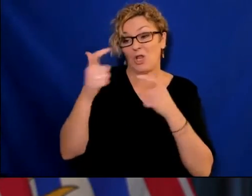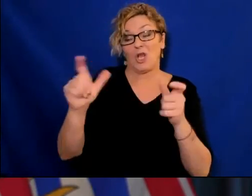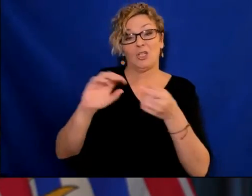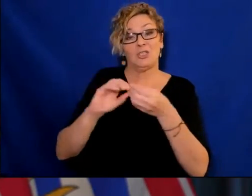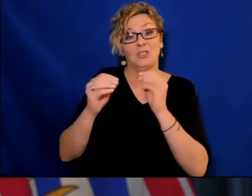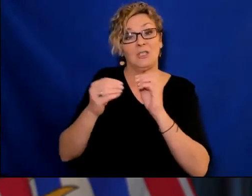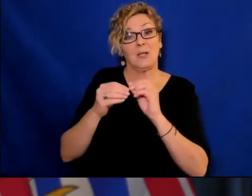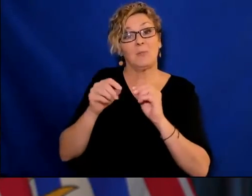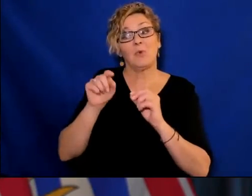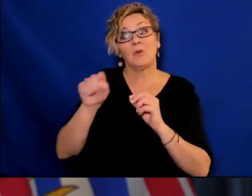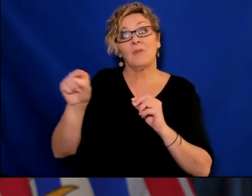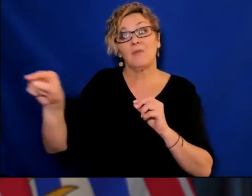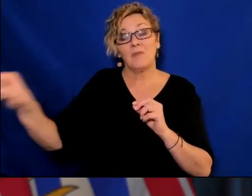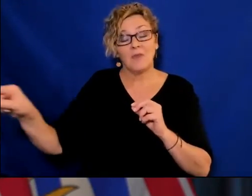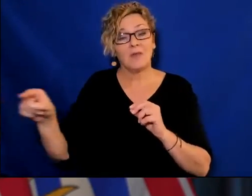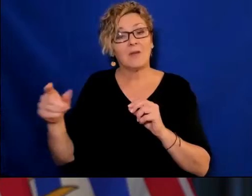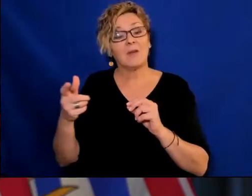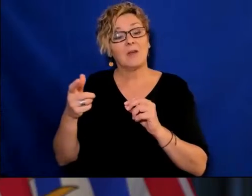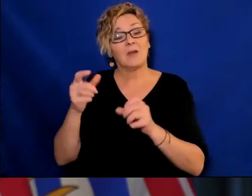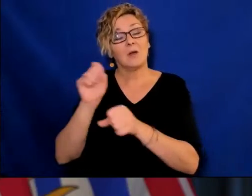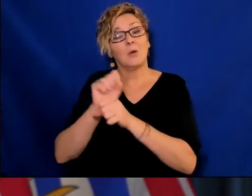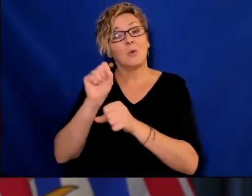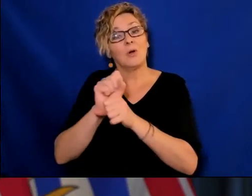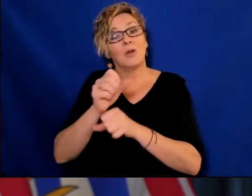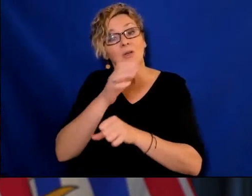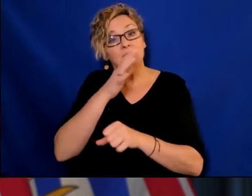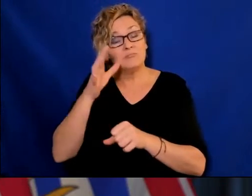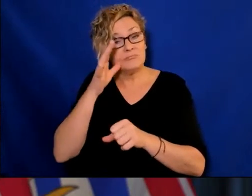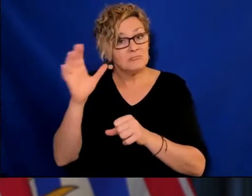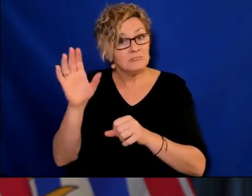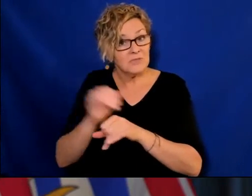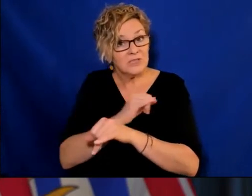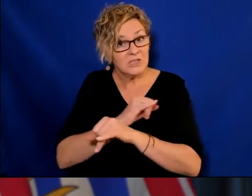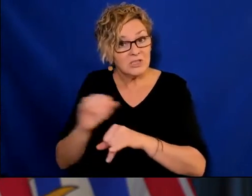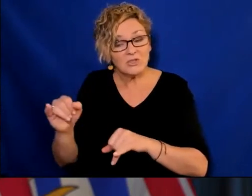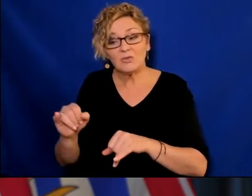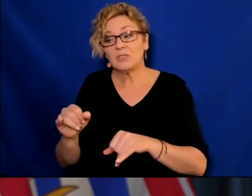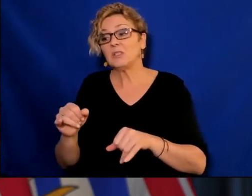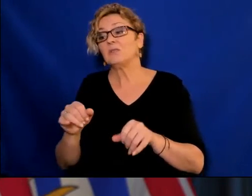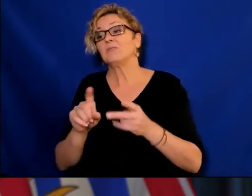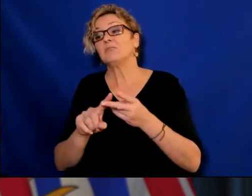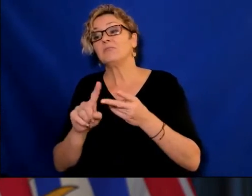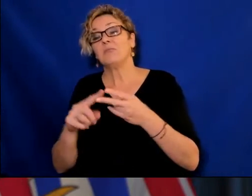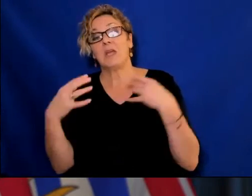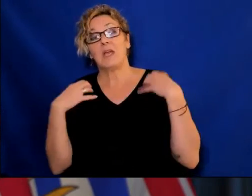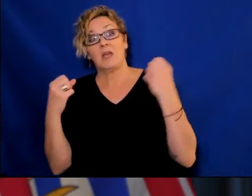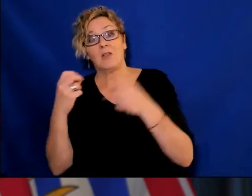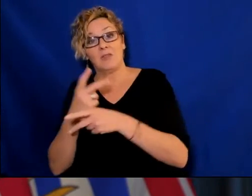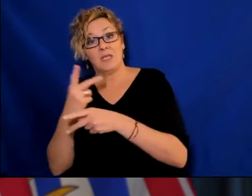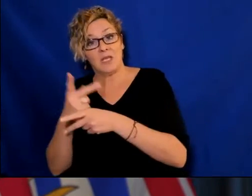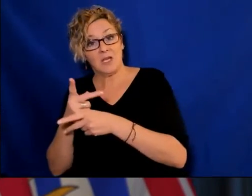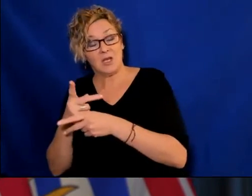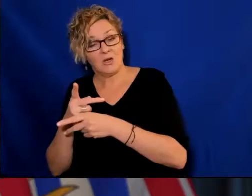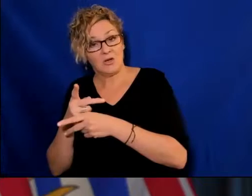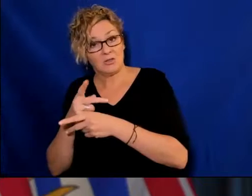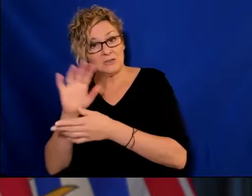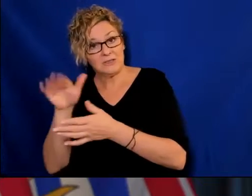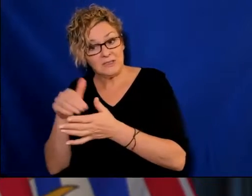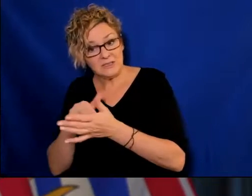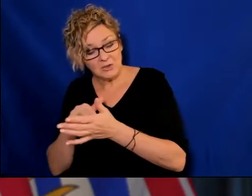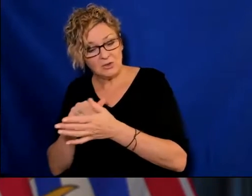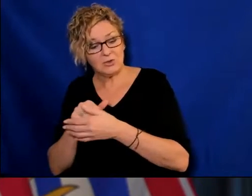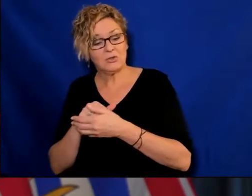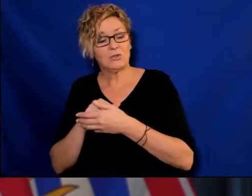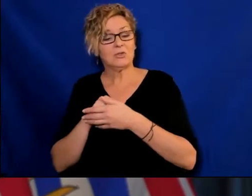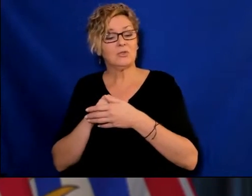healthcare workers. Many people in the South Asian community work in our healthcare settings. So it's not that we should be